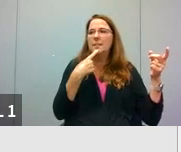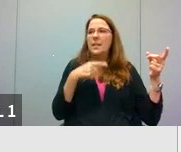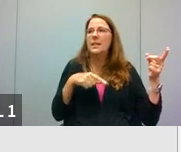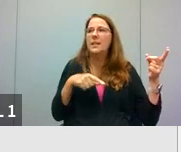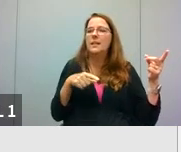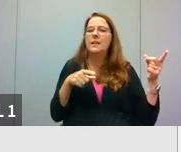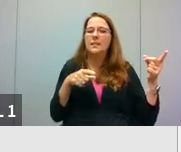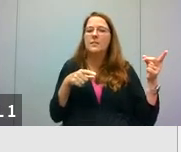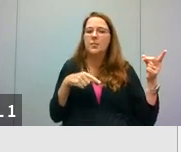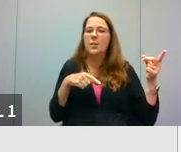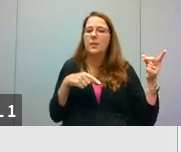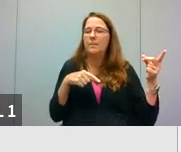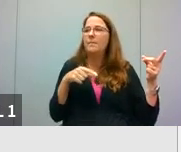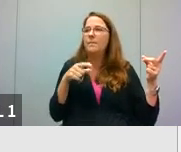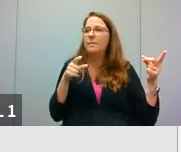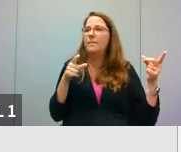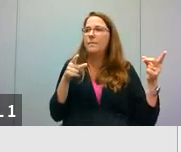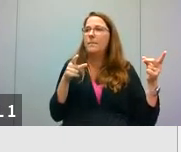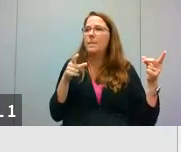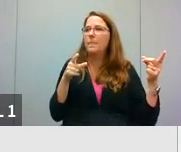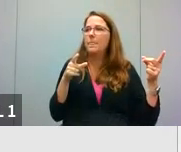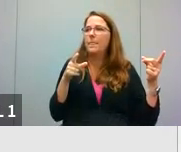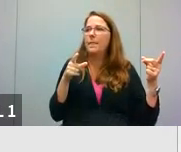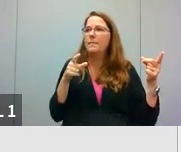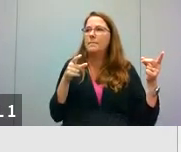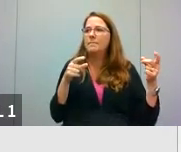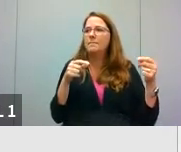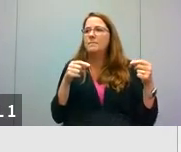from. Great.